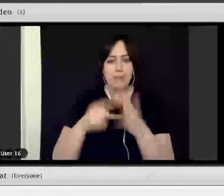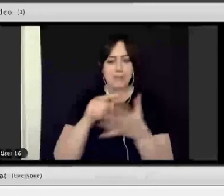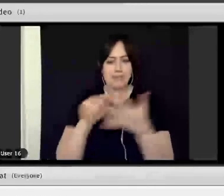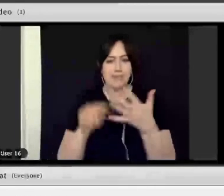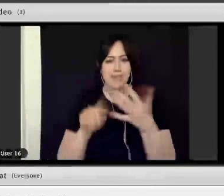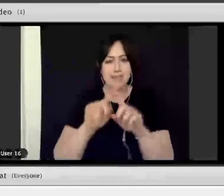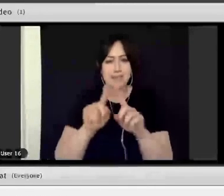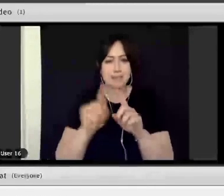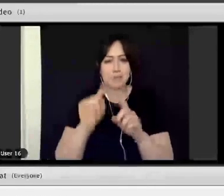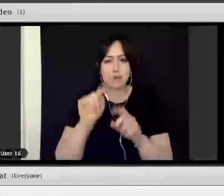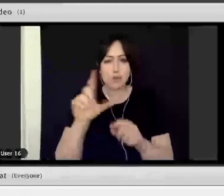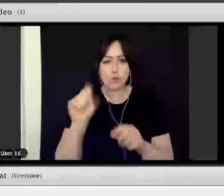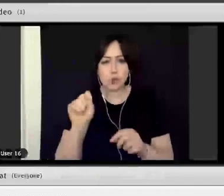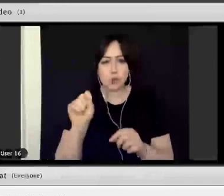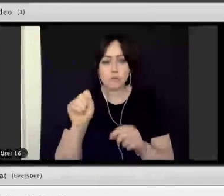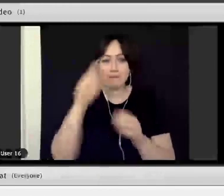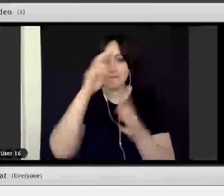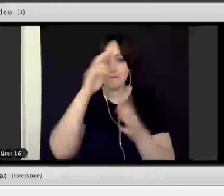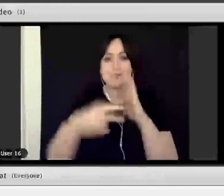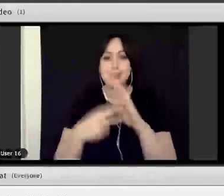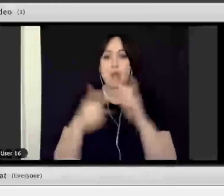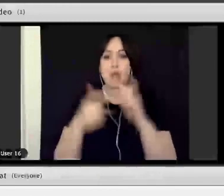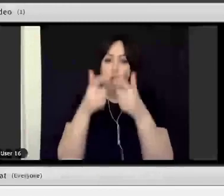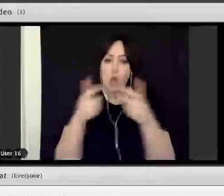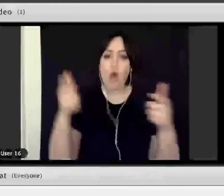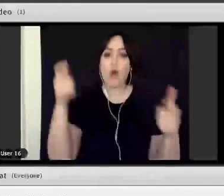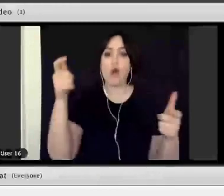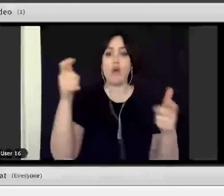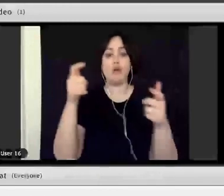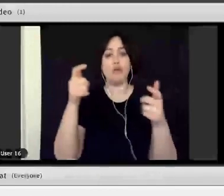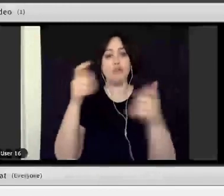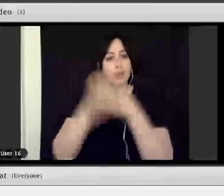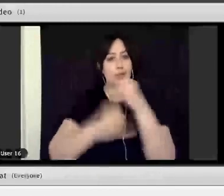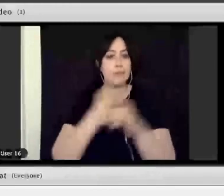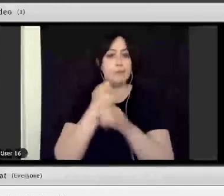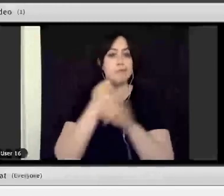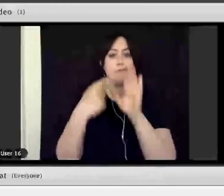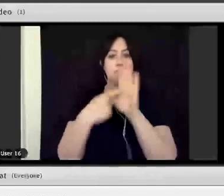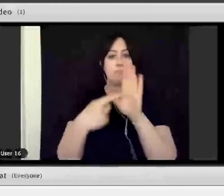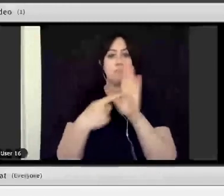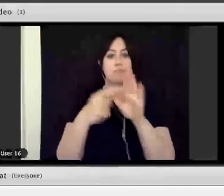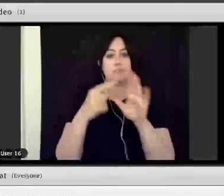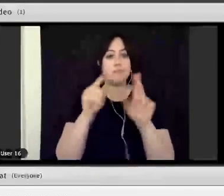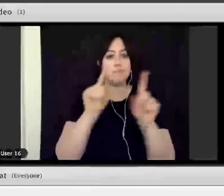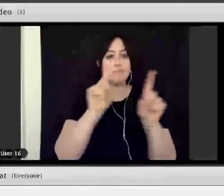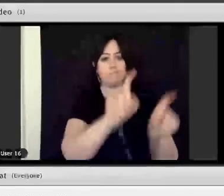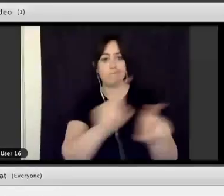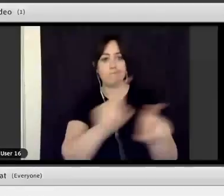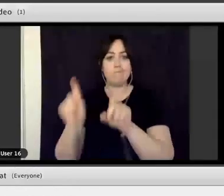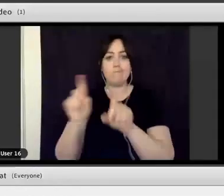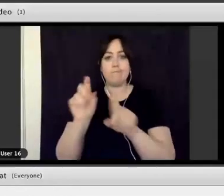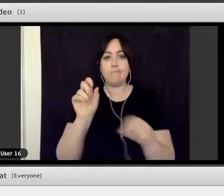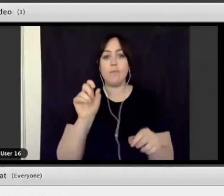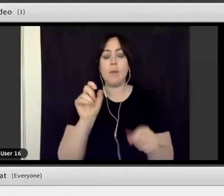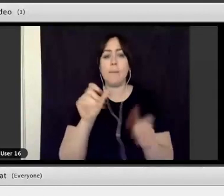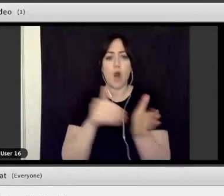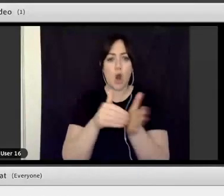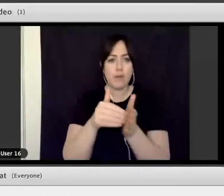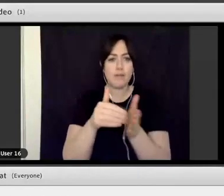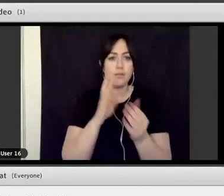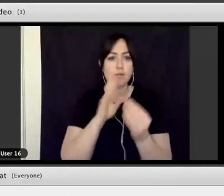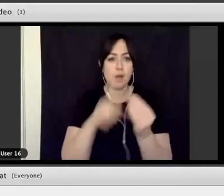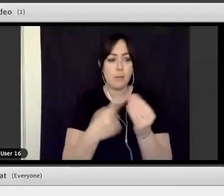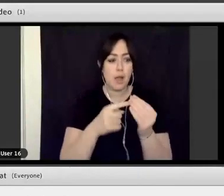national representative surveys. But what we're talking about are a lot of times children,